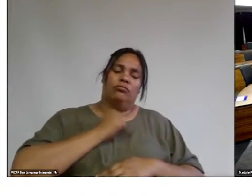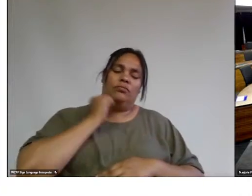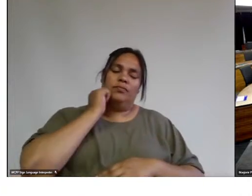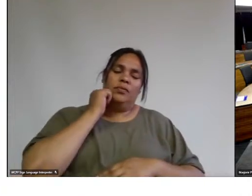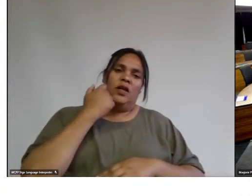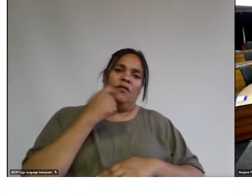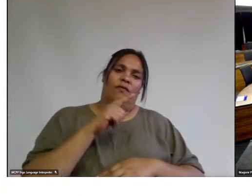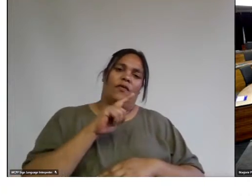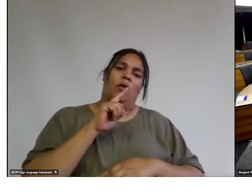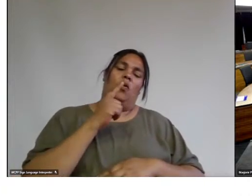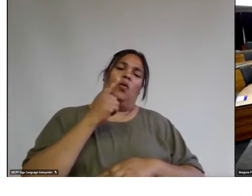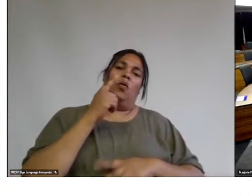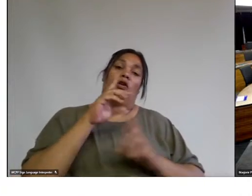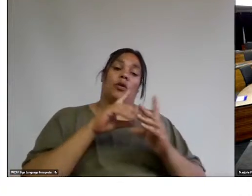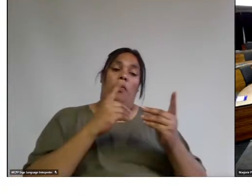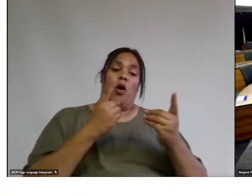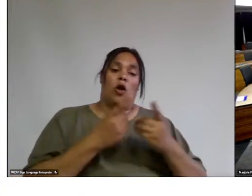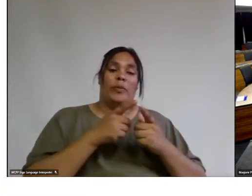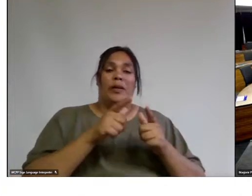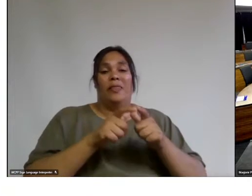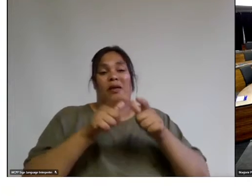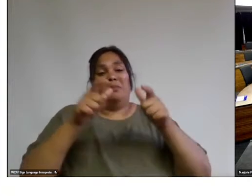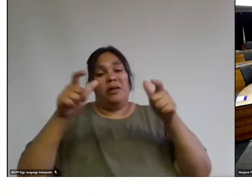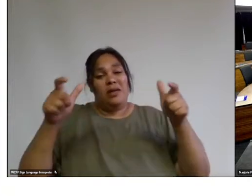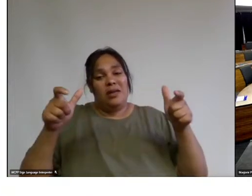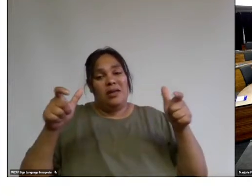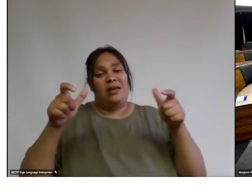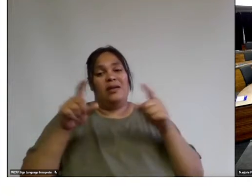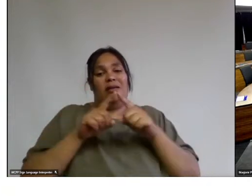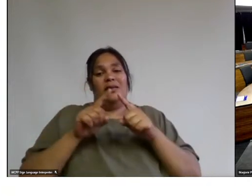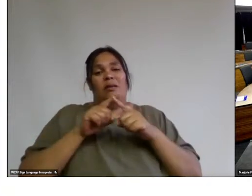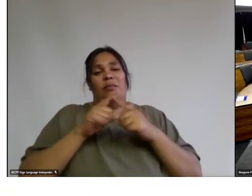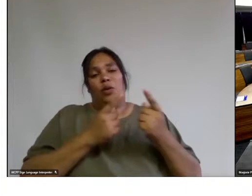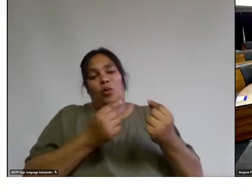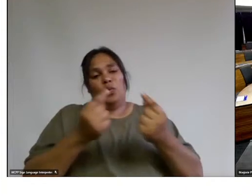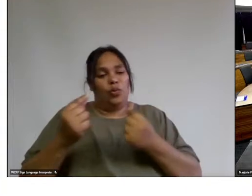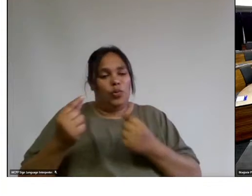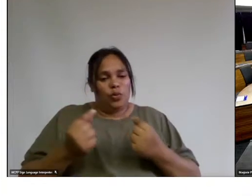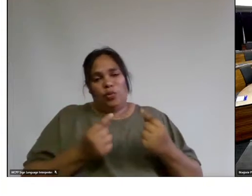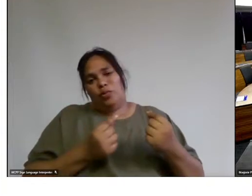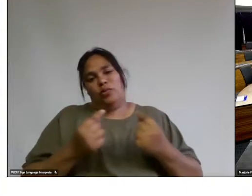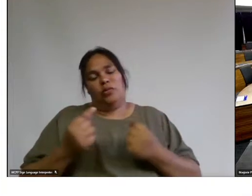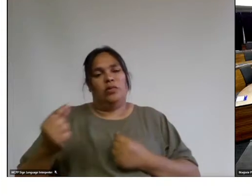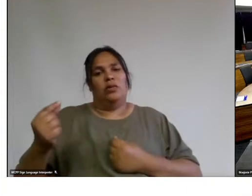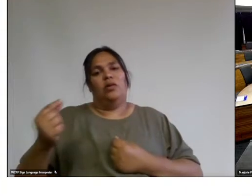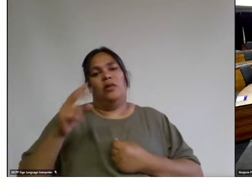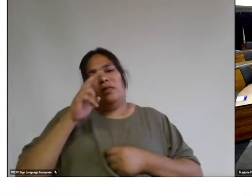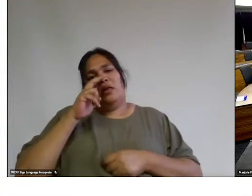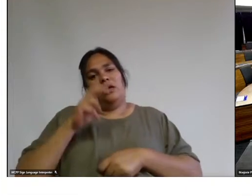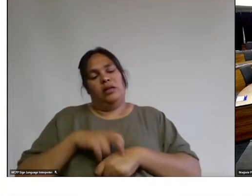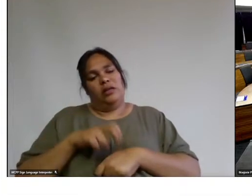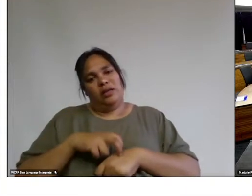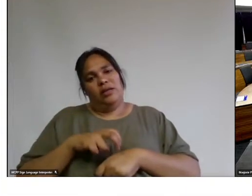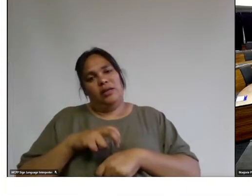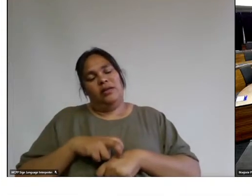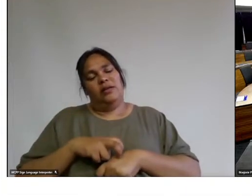of its enormity and the reach that they need to